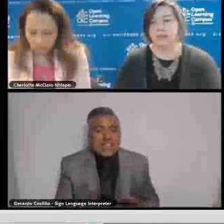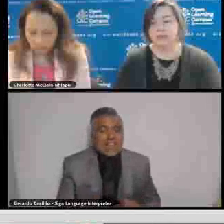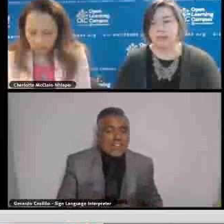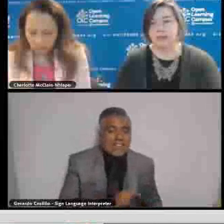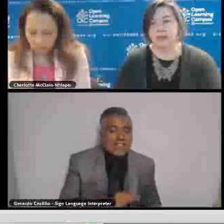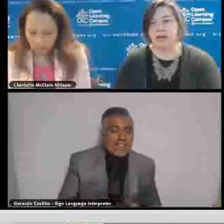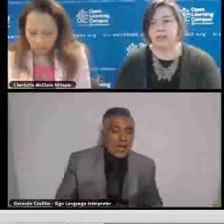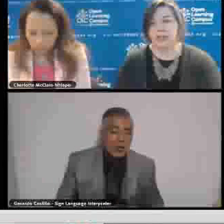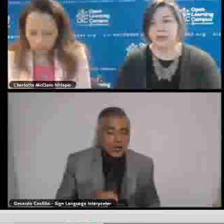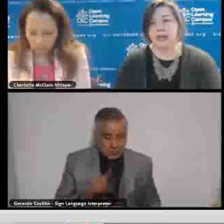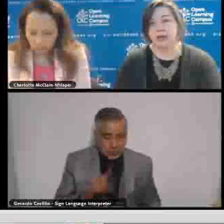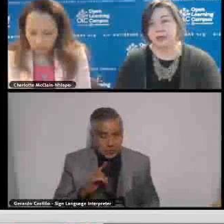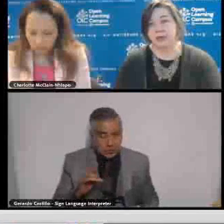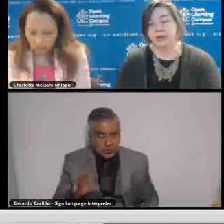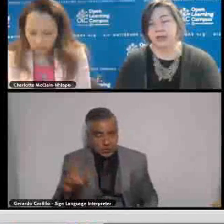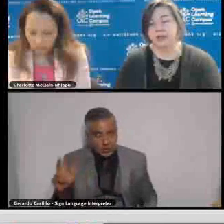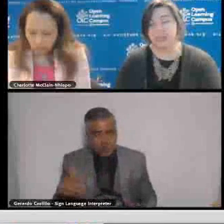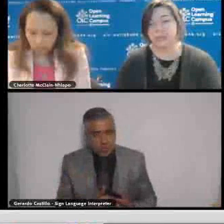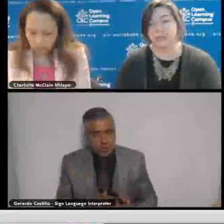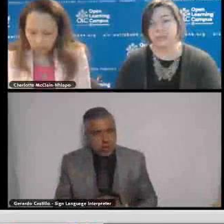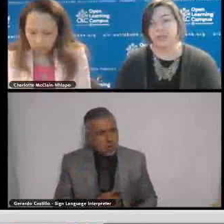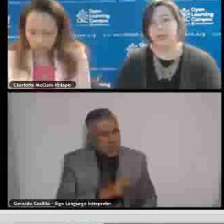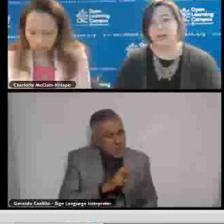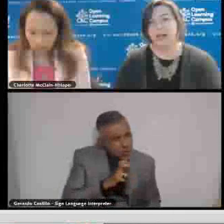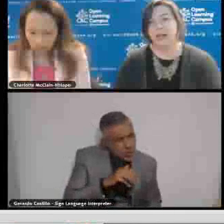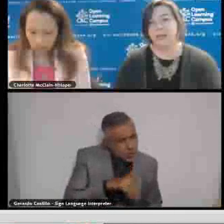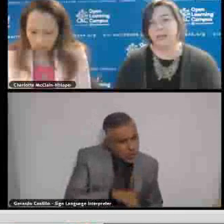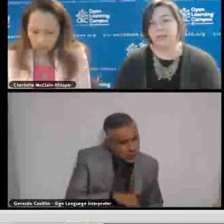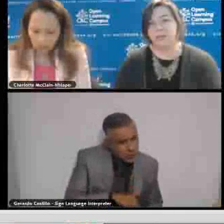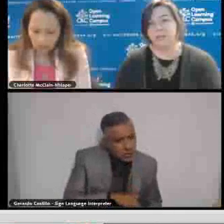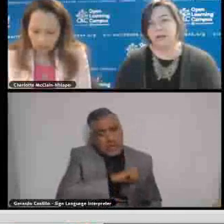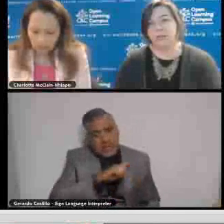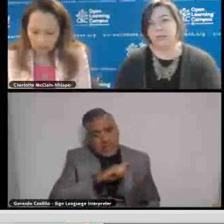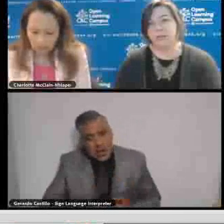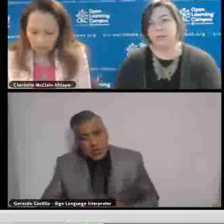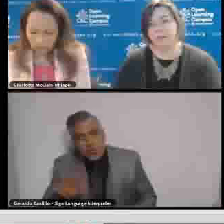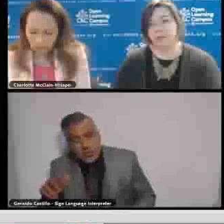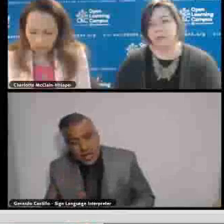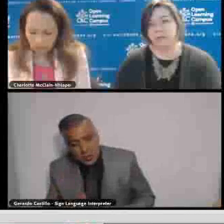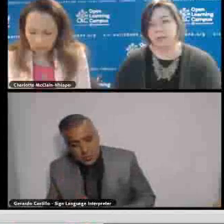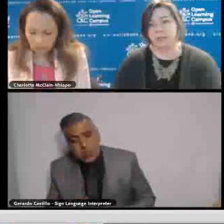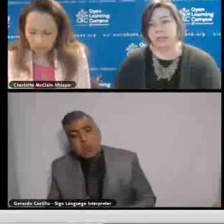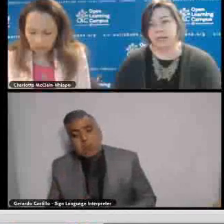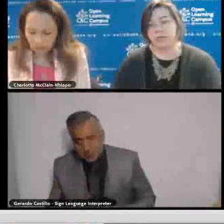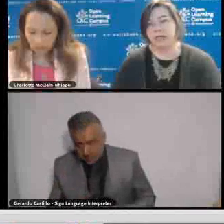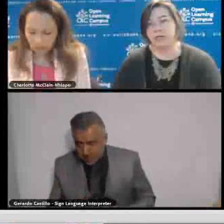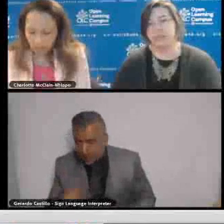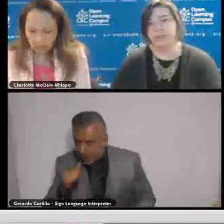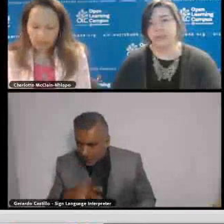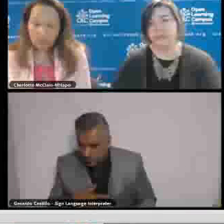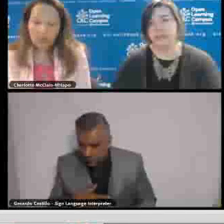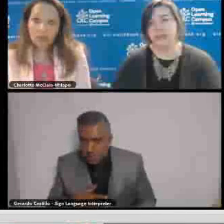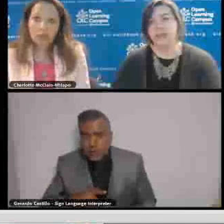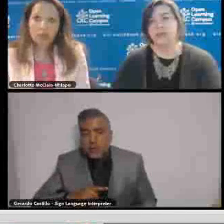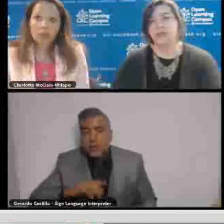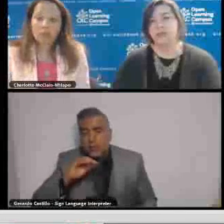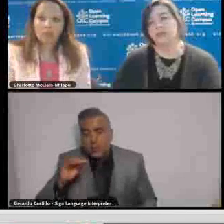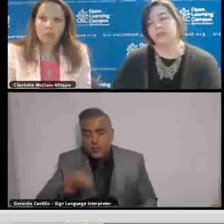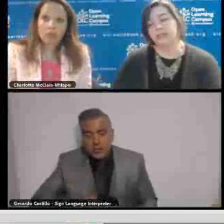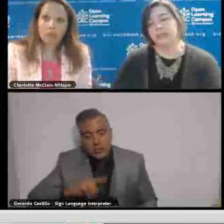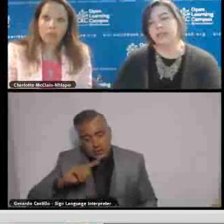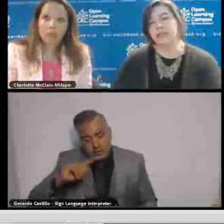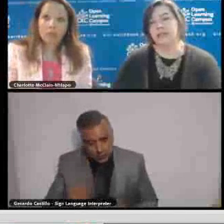still tragic, but down from 300,000, and the ratio dropped of women dying to men tremendously. So those are